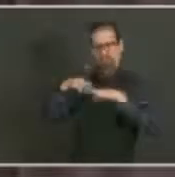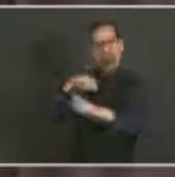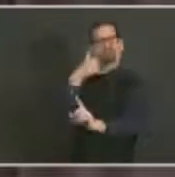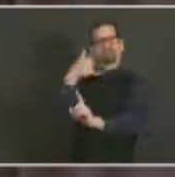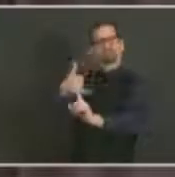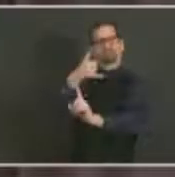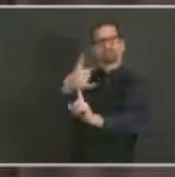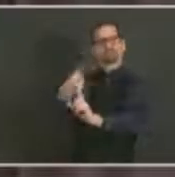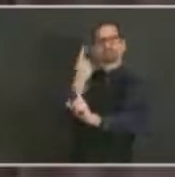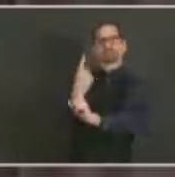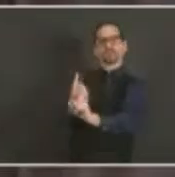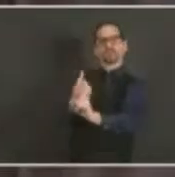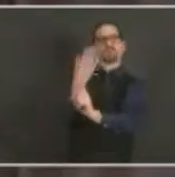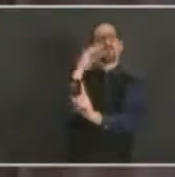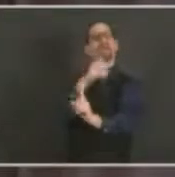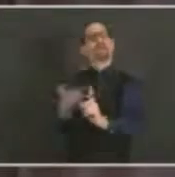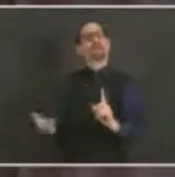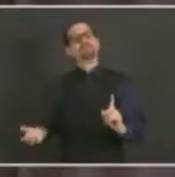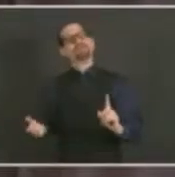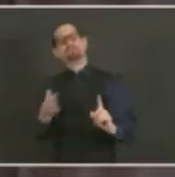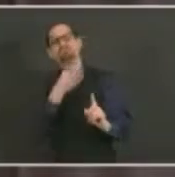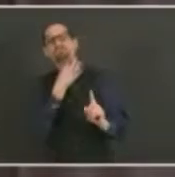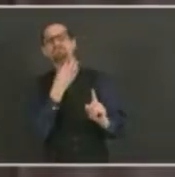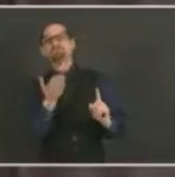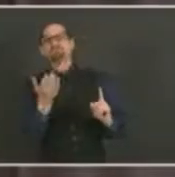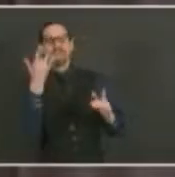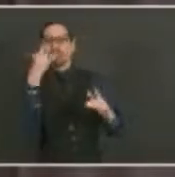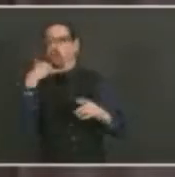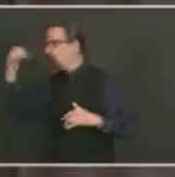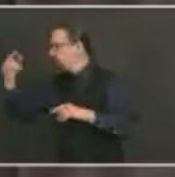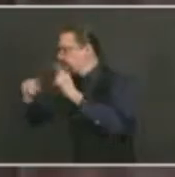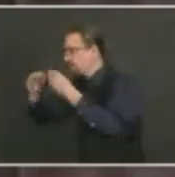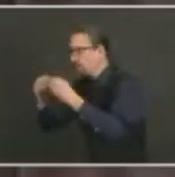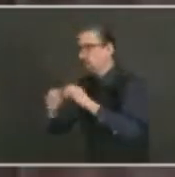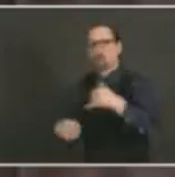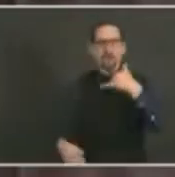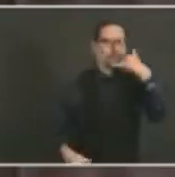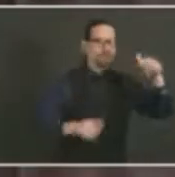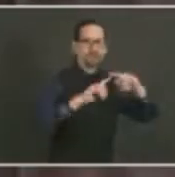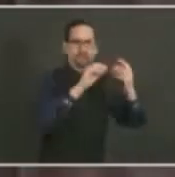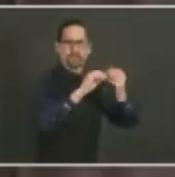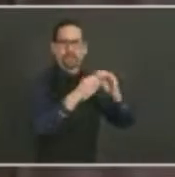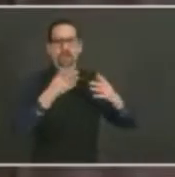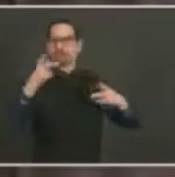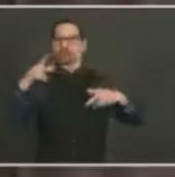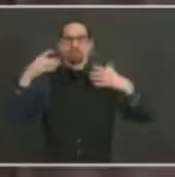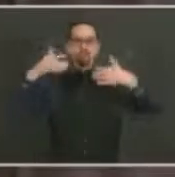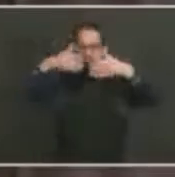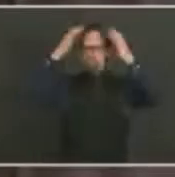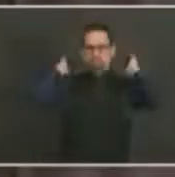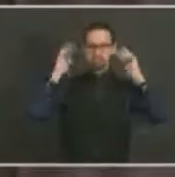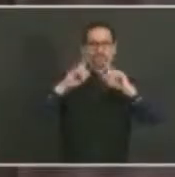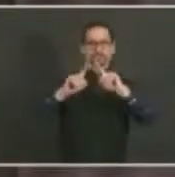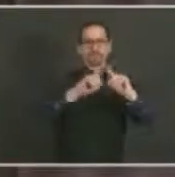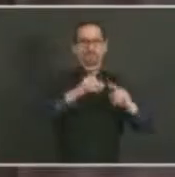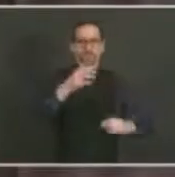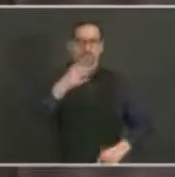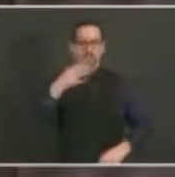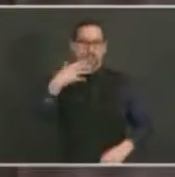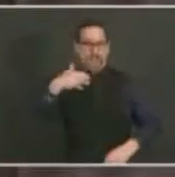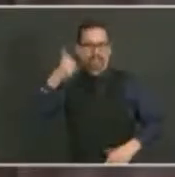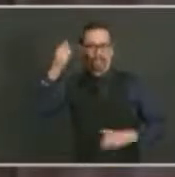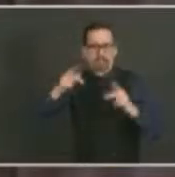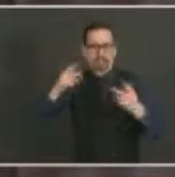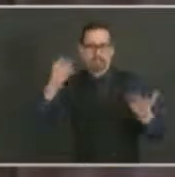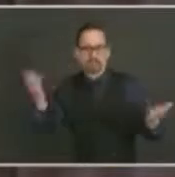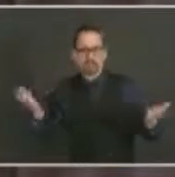last week and try to navigate all this themselves and get some help, especially the elderly? That's an excellent